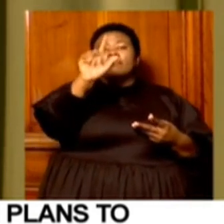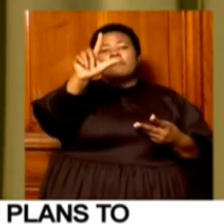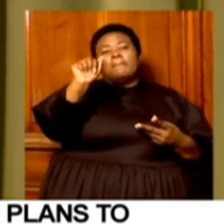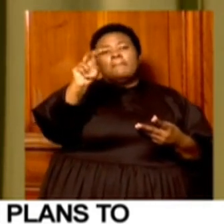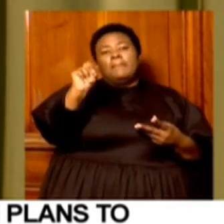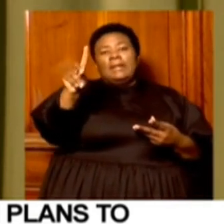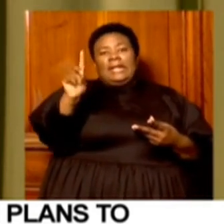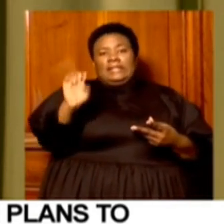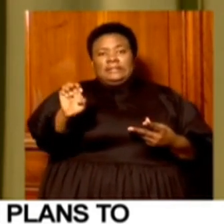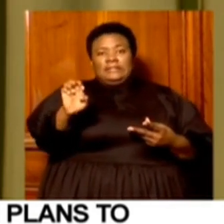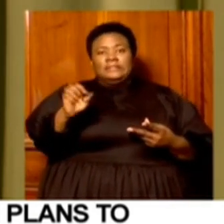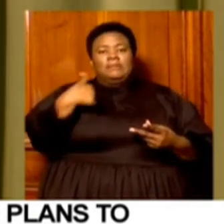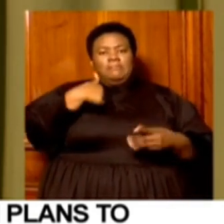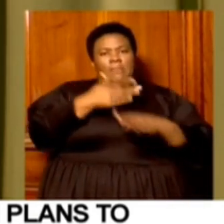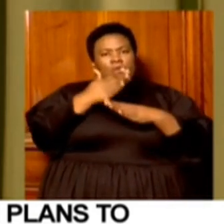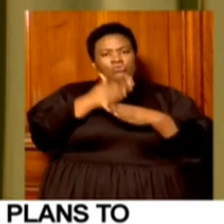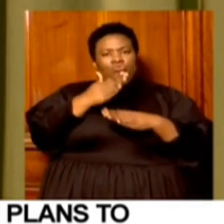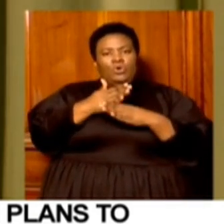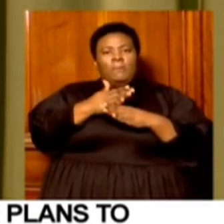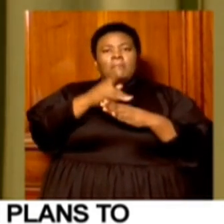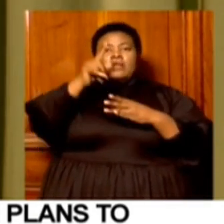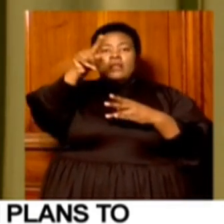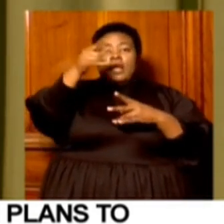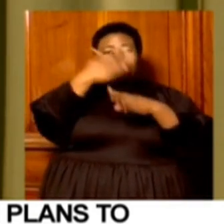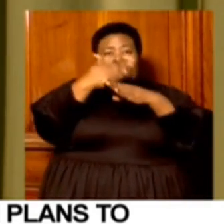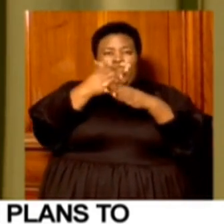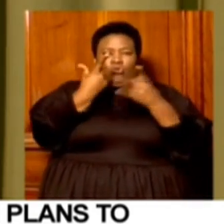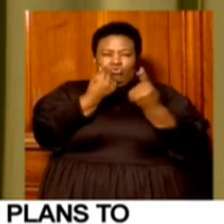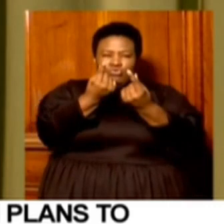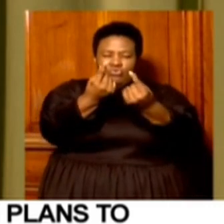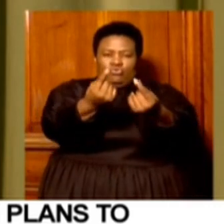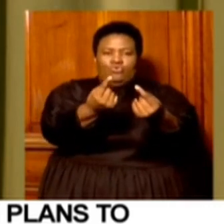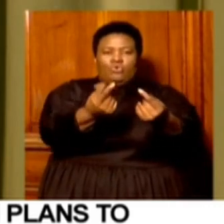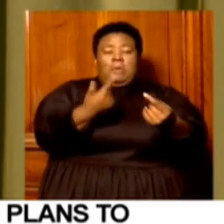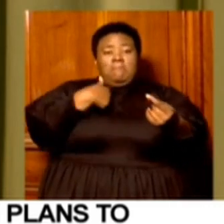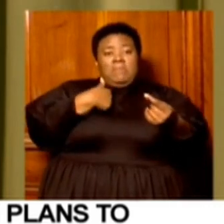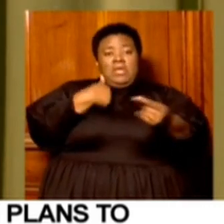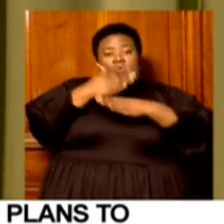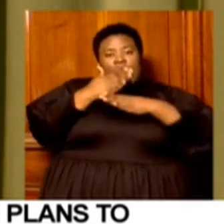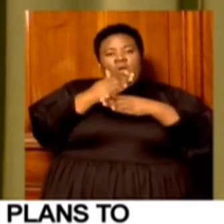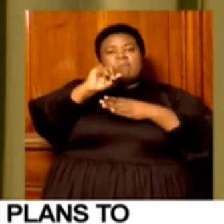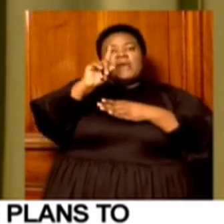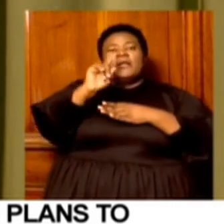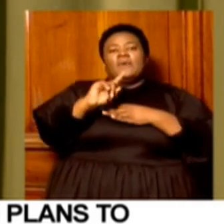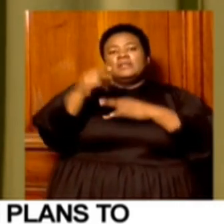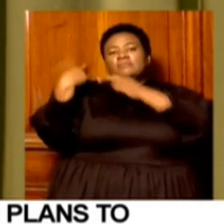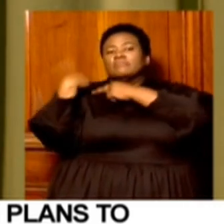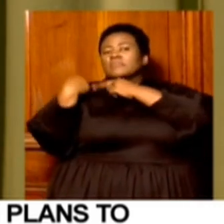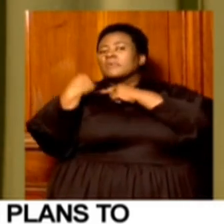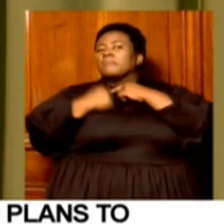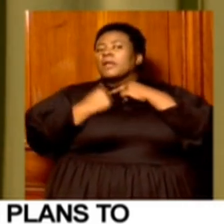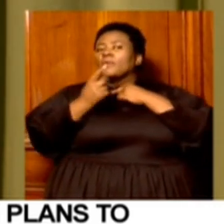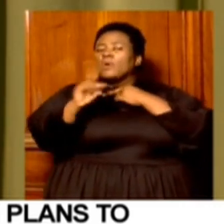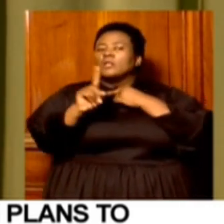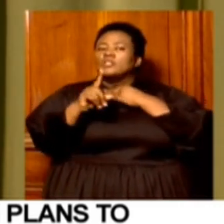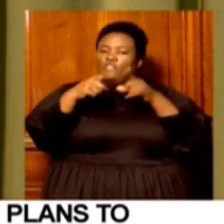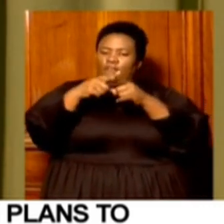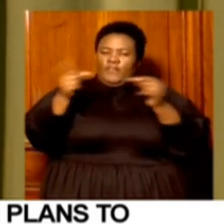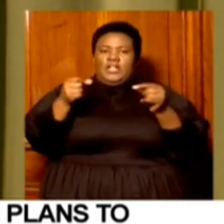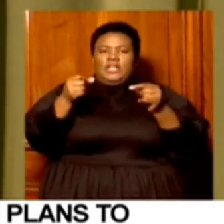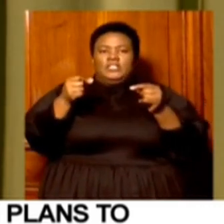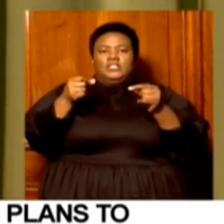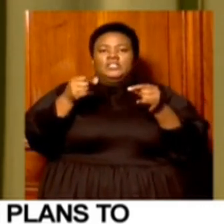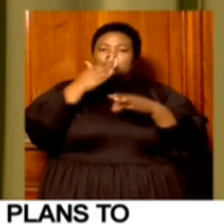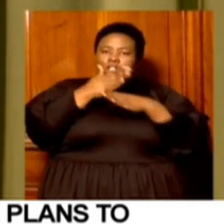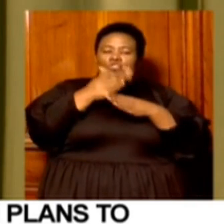Ramaphosa is to finish the job. Is to finish the job, put lots of energy on this